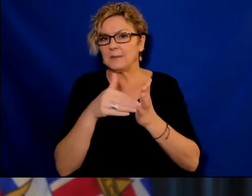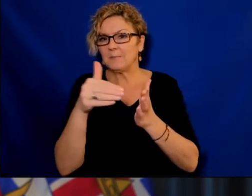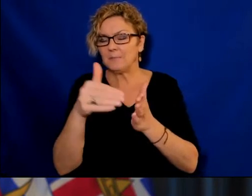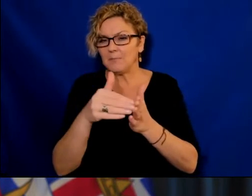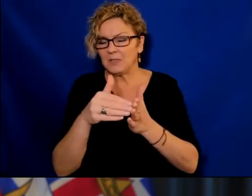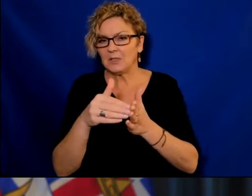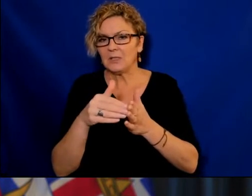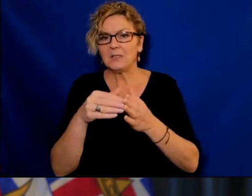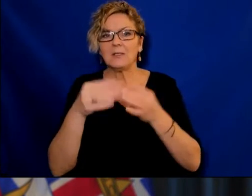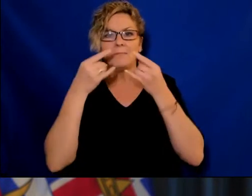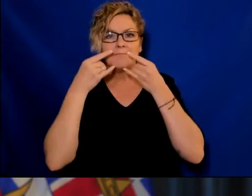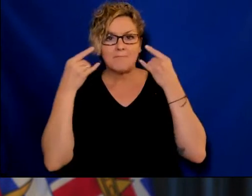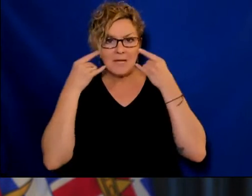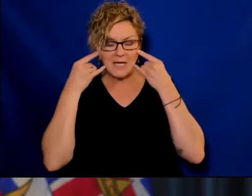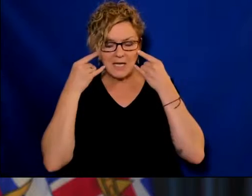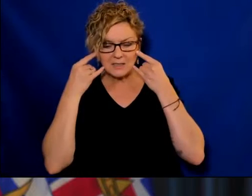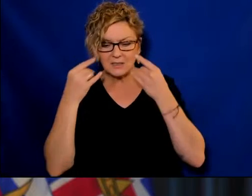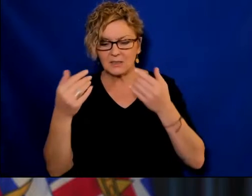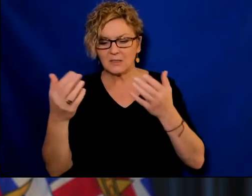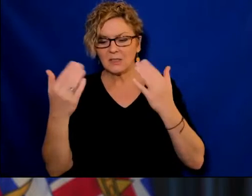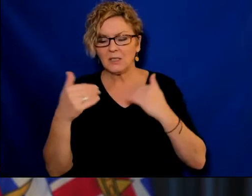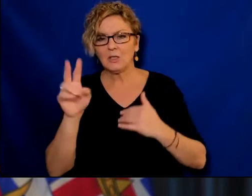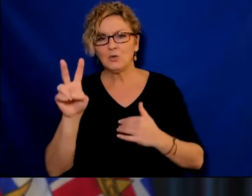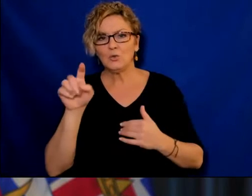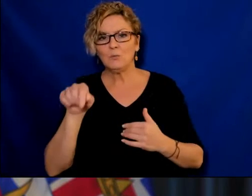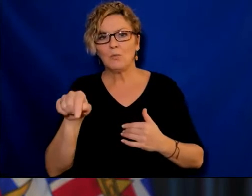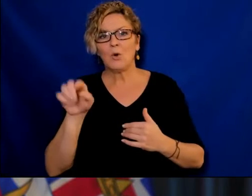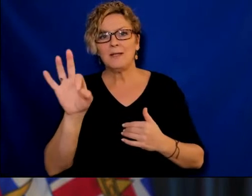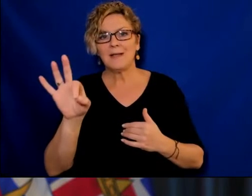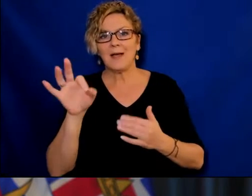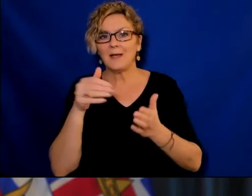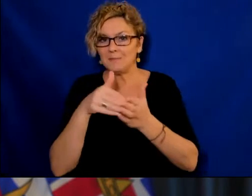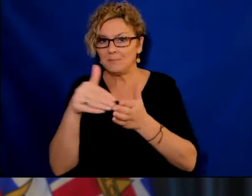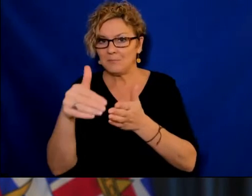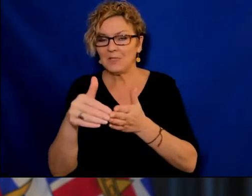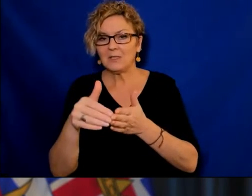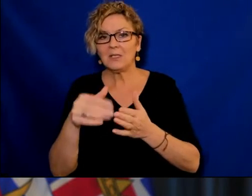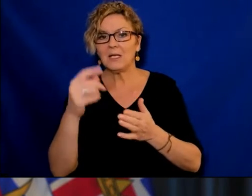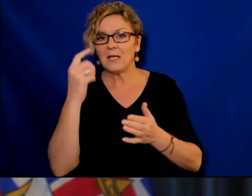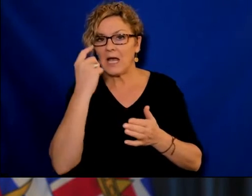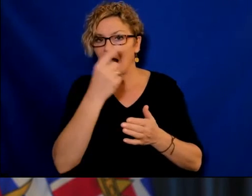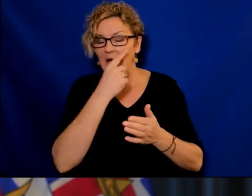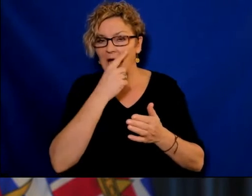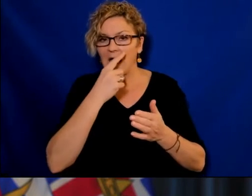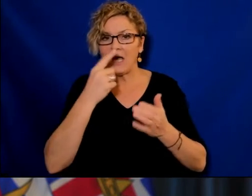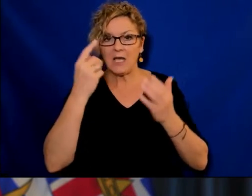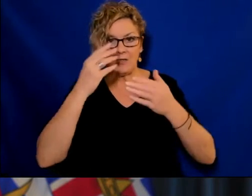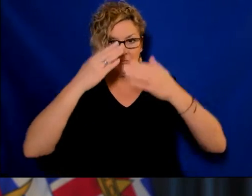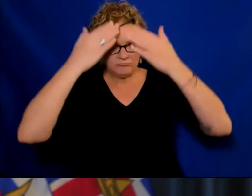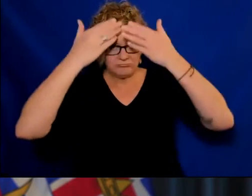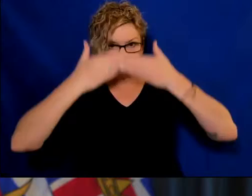or procedure masks, almost 2.9 million pieces of eye protection, almost